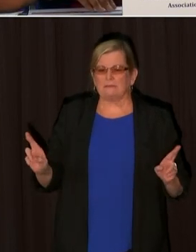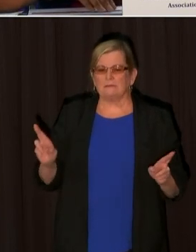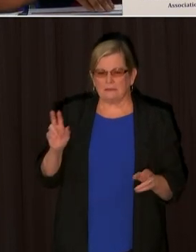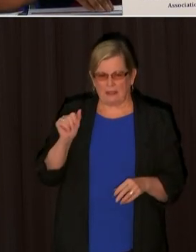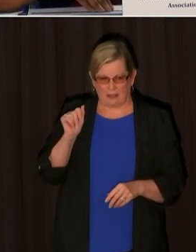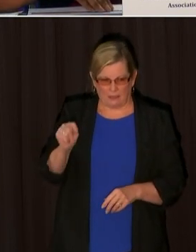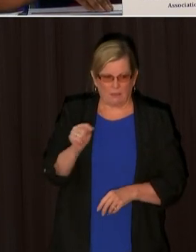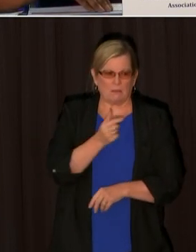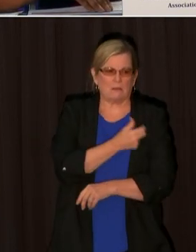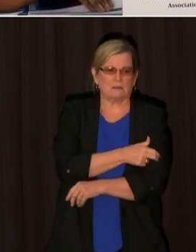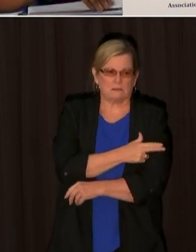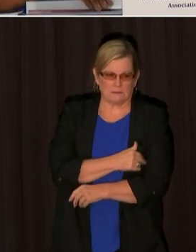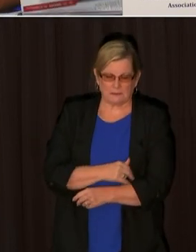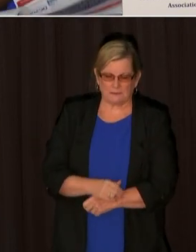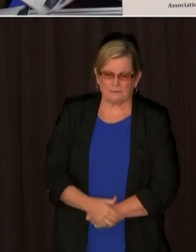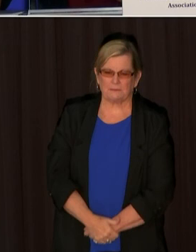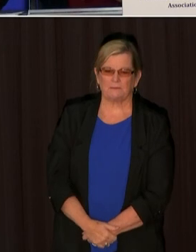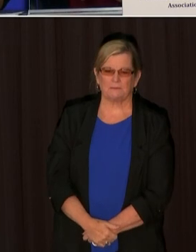Next slide.